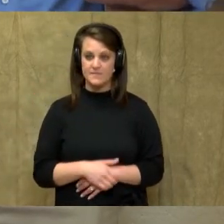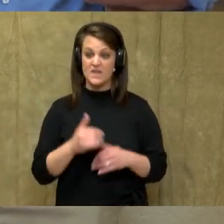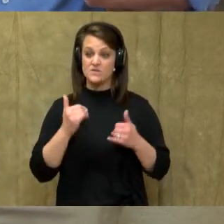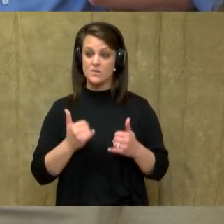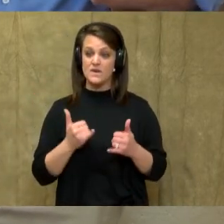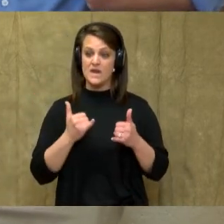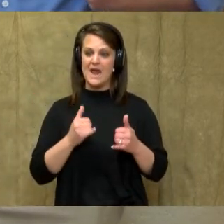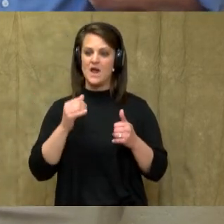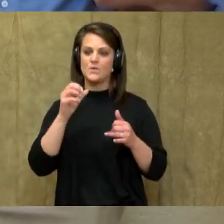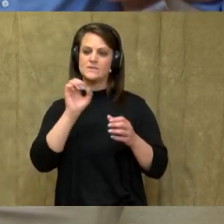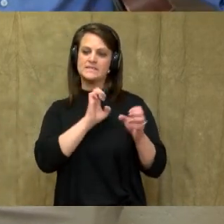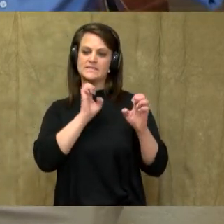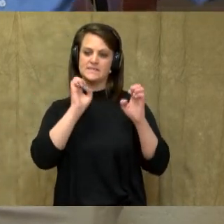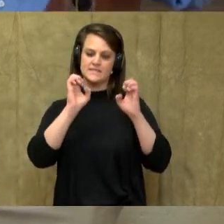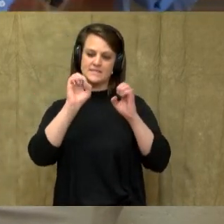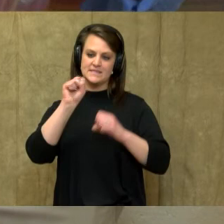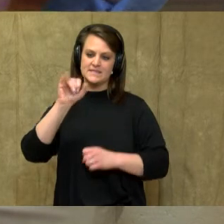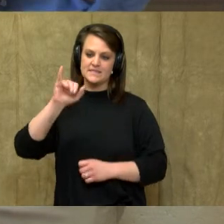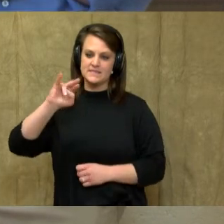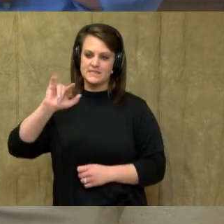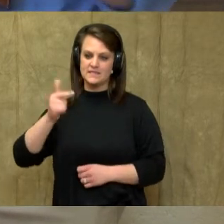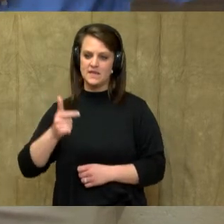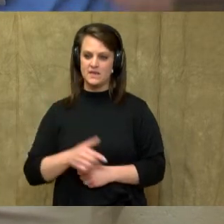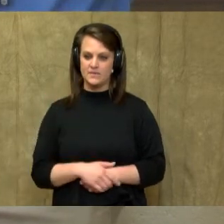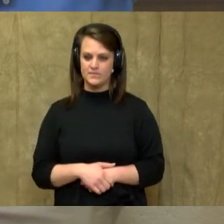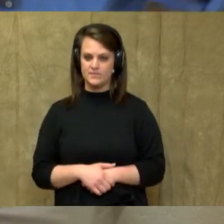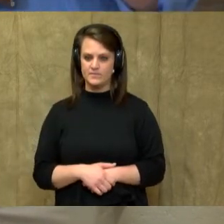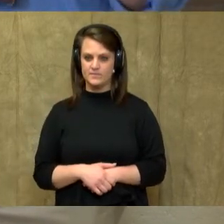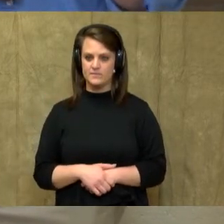Now let's sing those letter names.